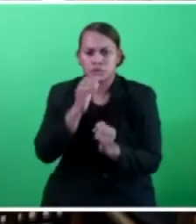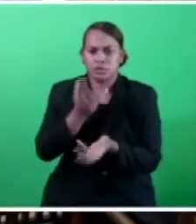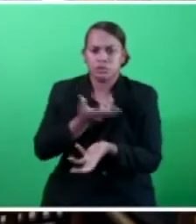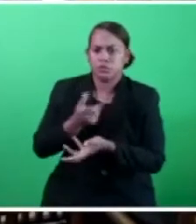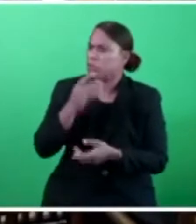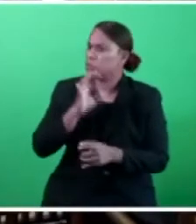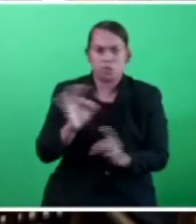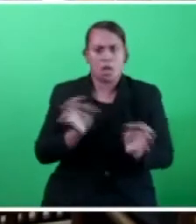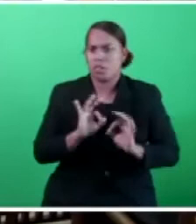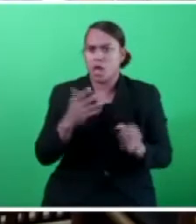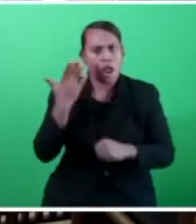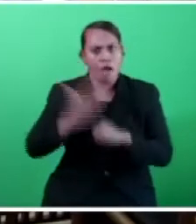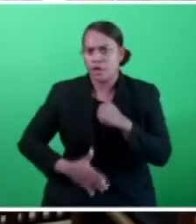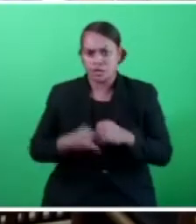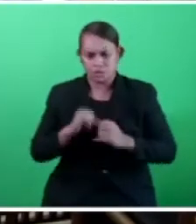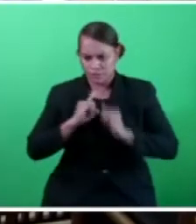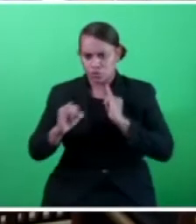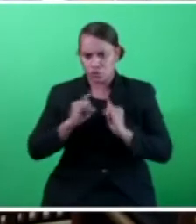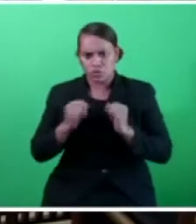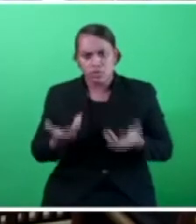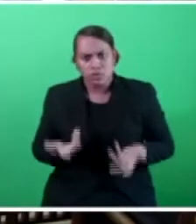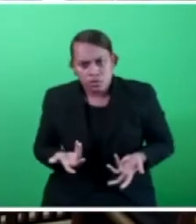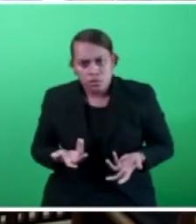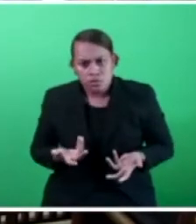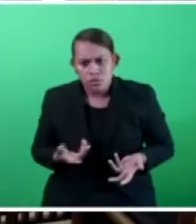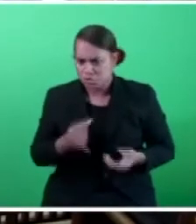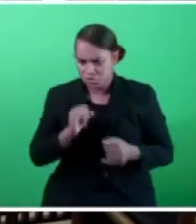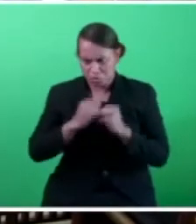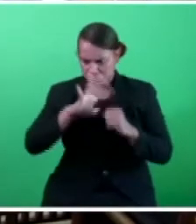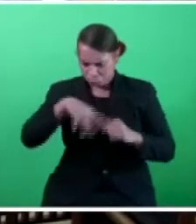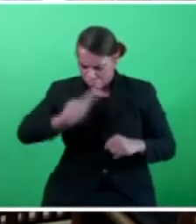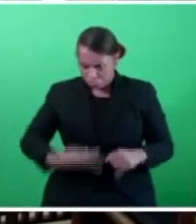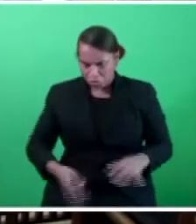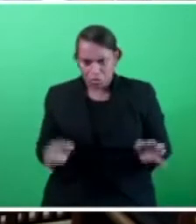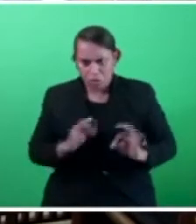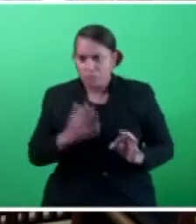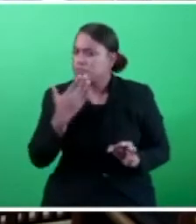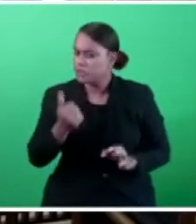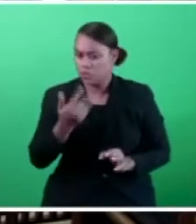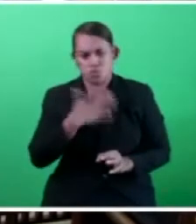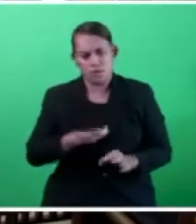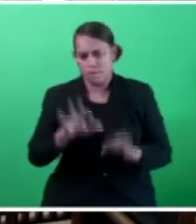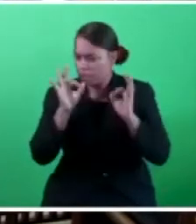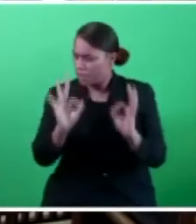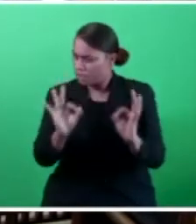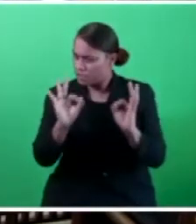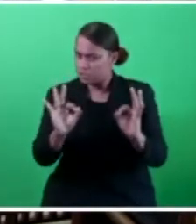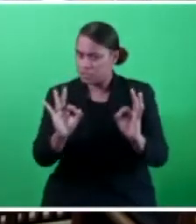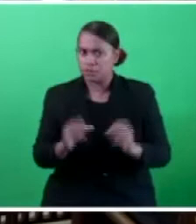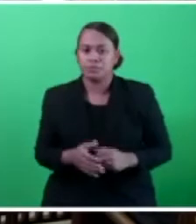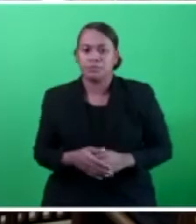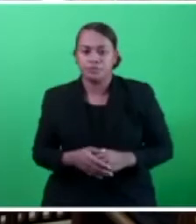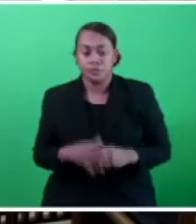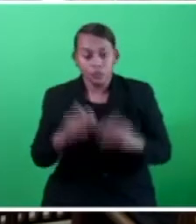Honourable member. Relevance and accuracy, thank you. You have the floor, Minister.